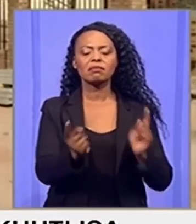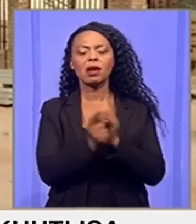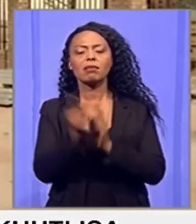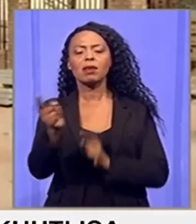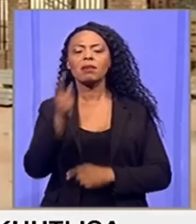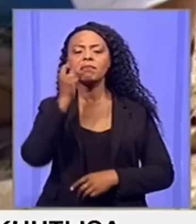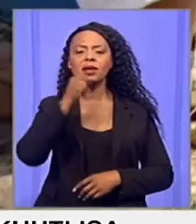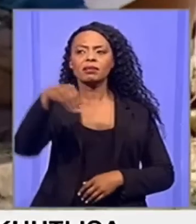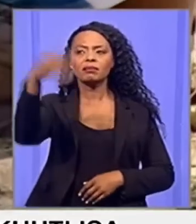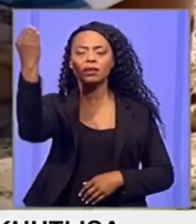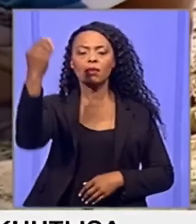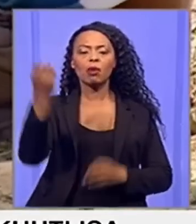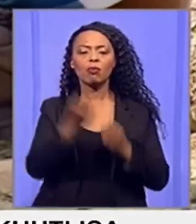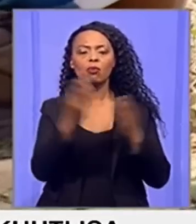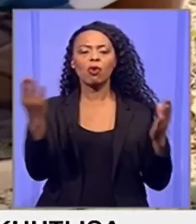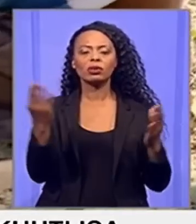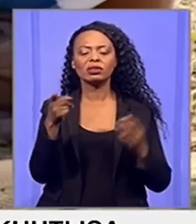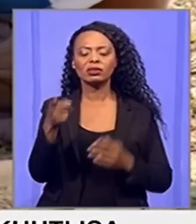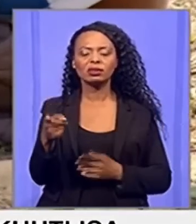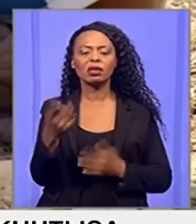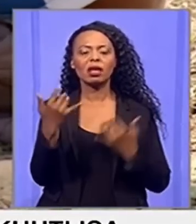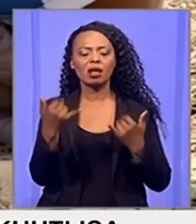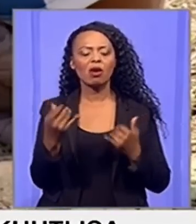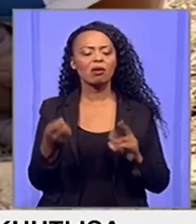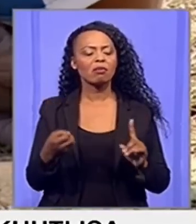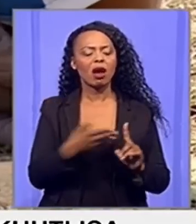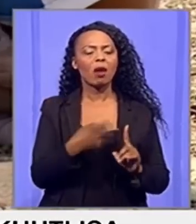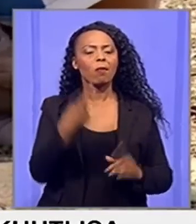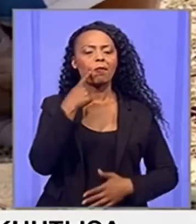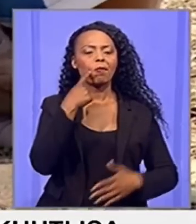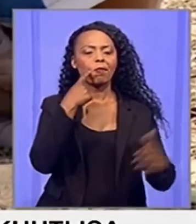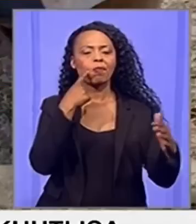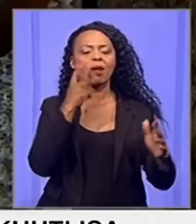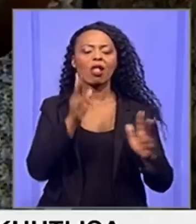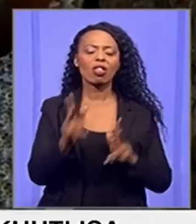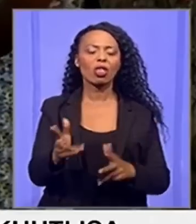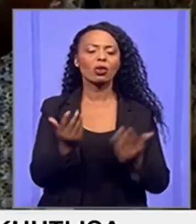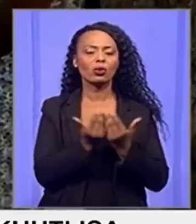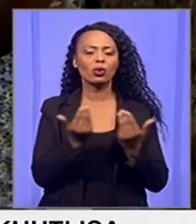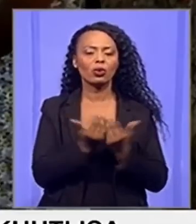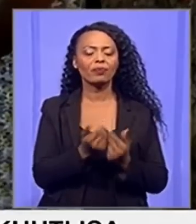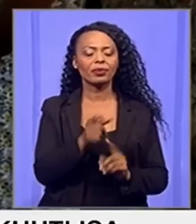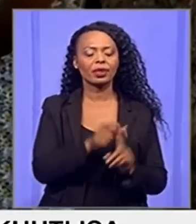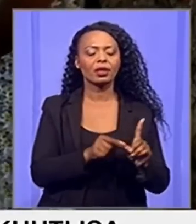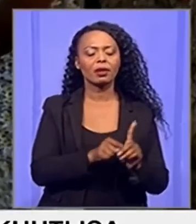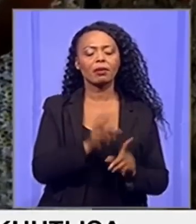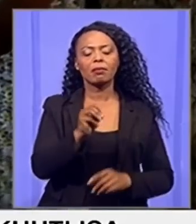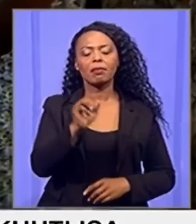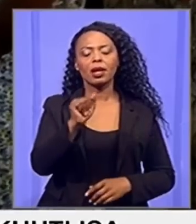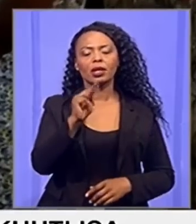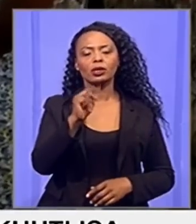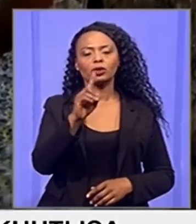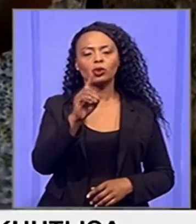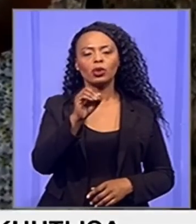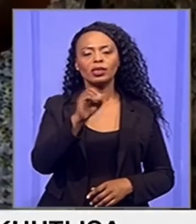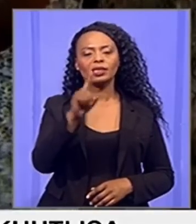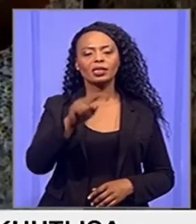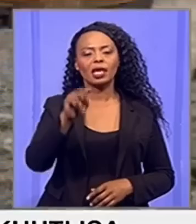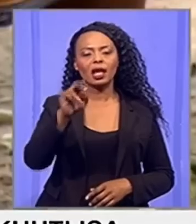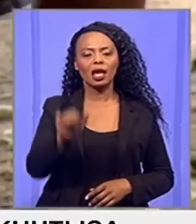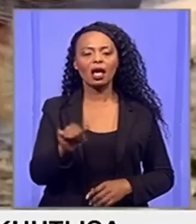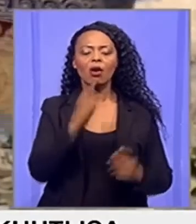Bontsi jwa bone ba feleletsa bo imile le go tlogela sekolo. Innocent Madonsela a re o ntse amogela dingongorego di le dintsi go tswa mo